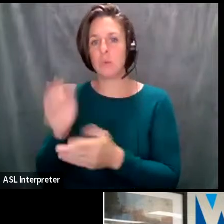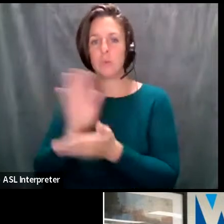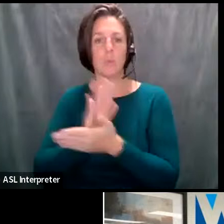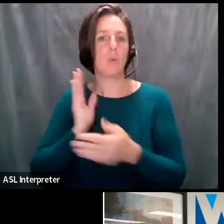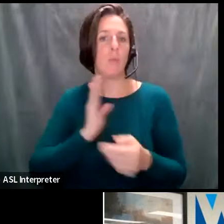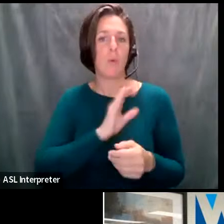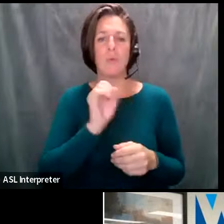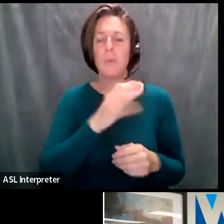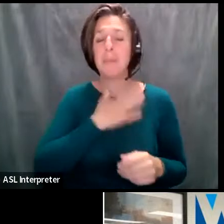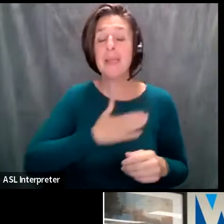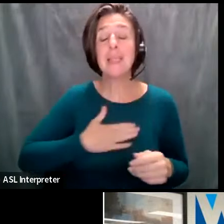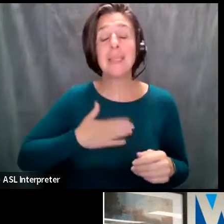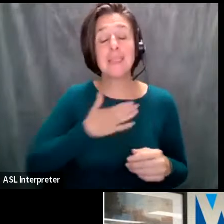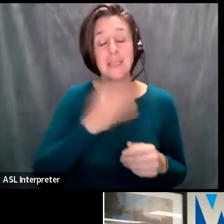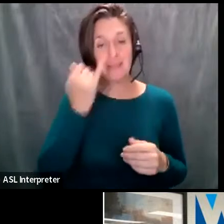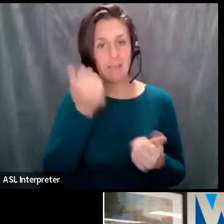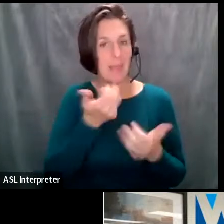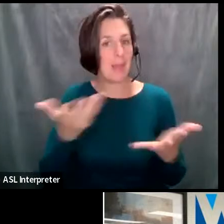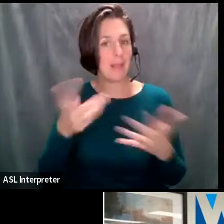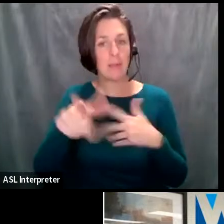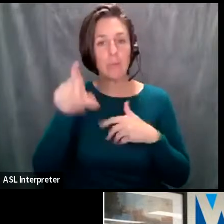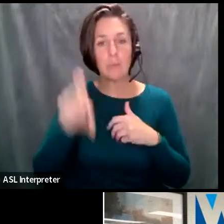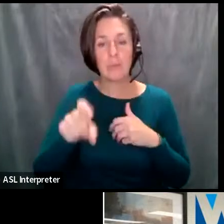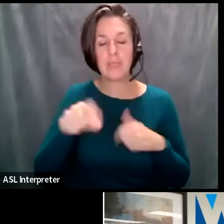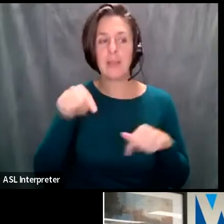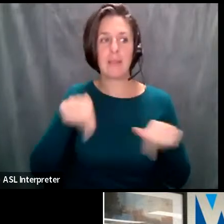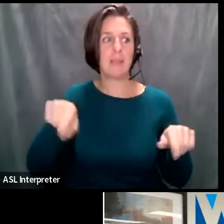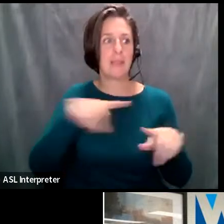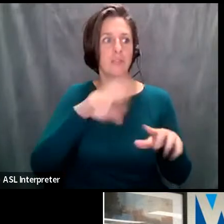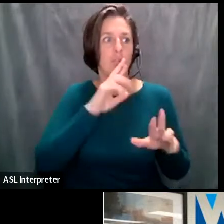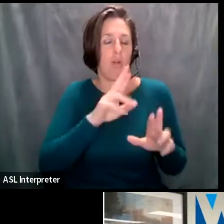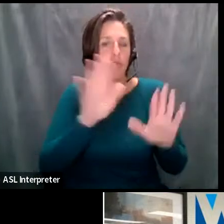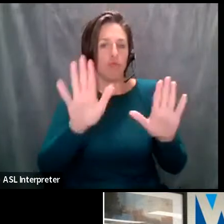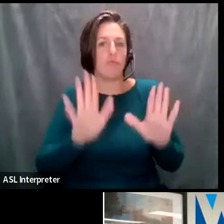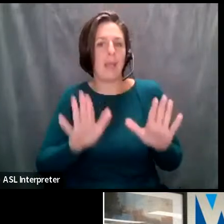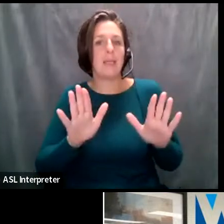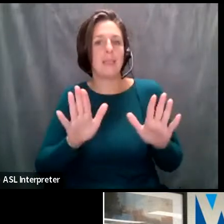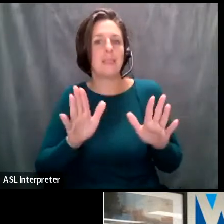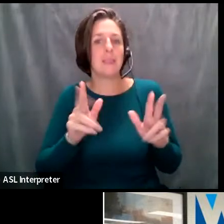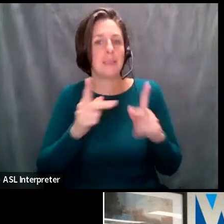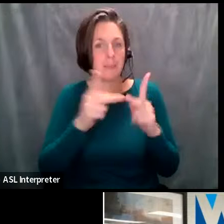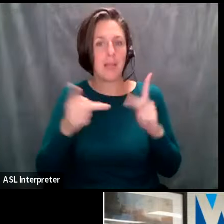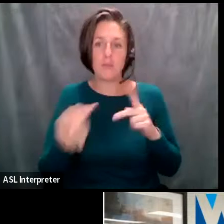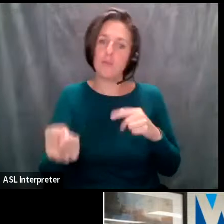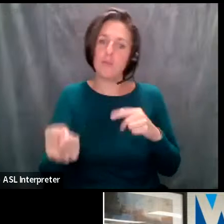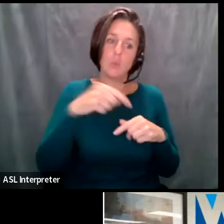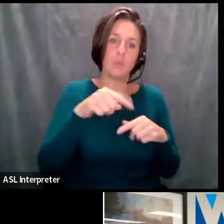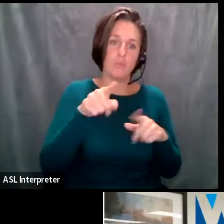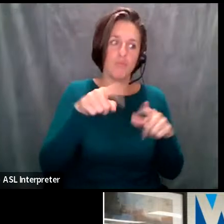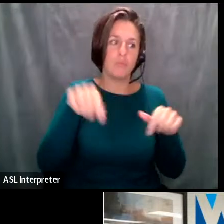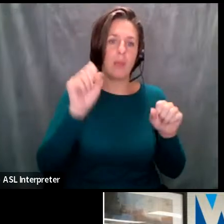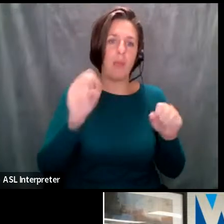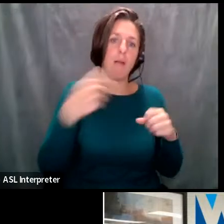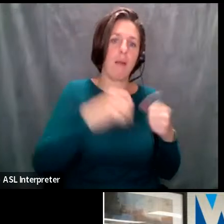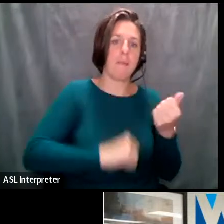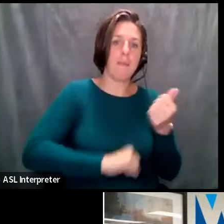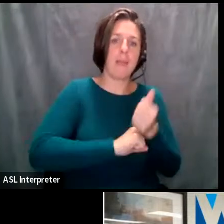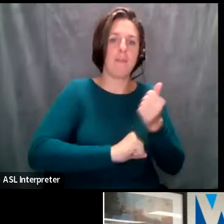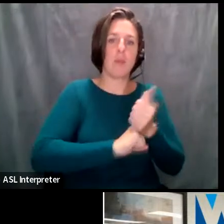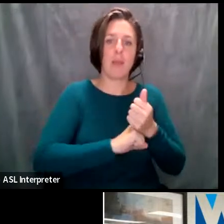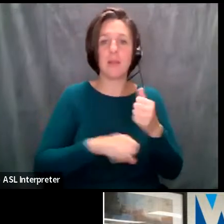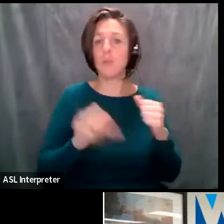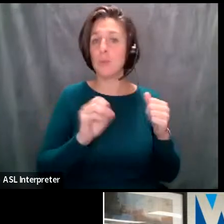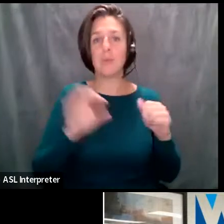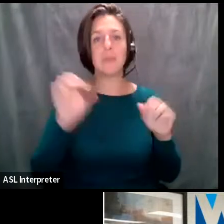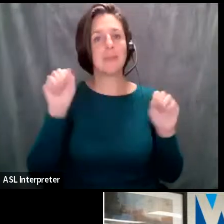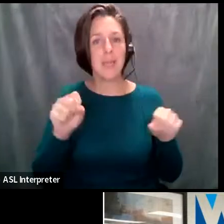there's anything you need, these are great places for you to come and advocate. So yes, you're